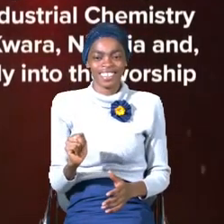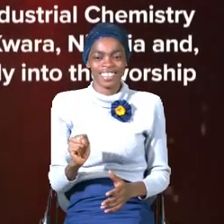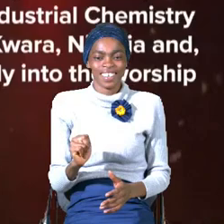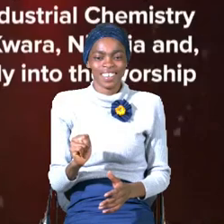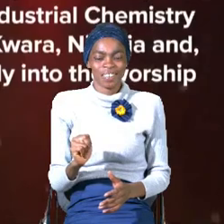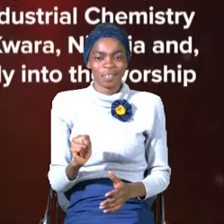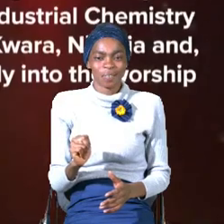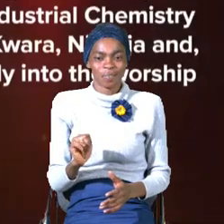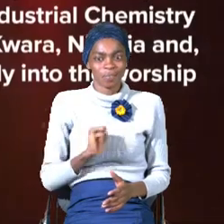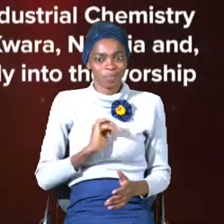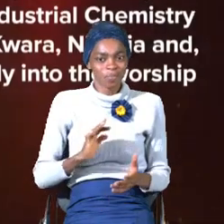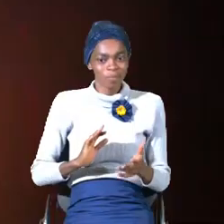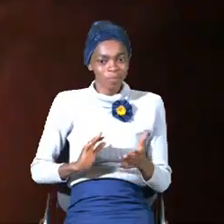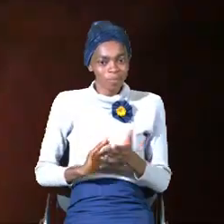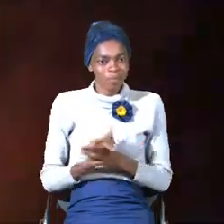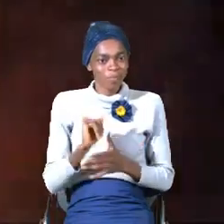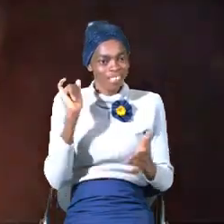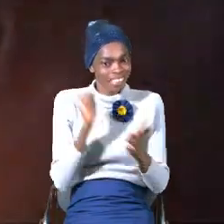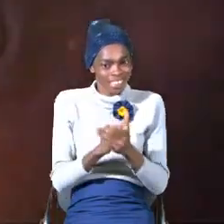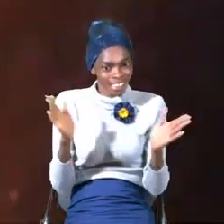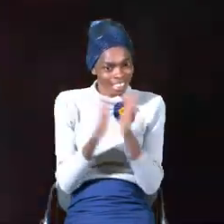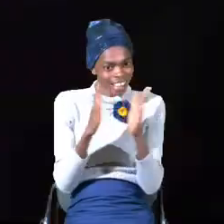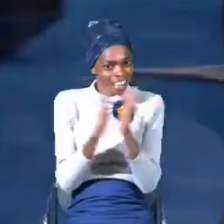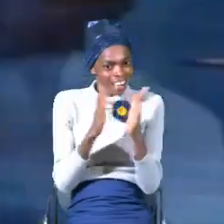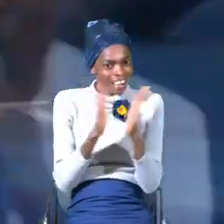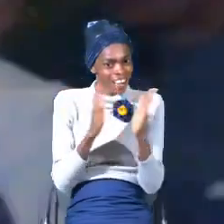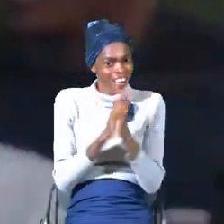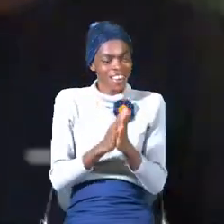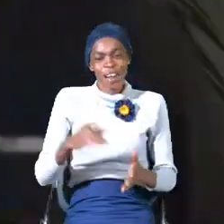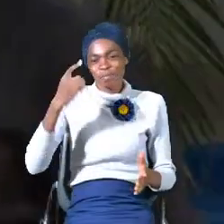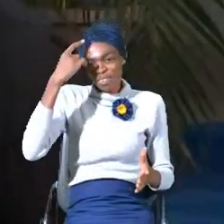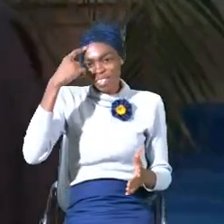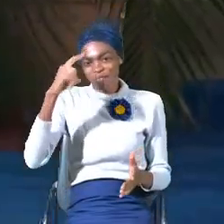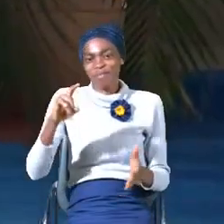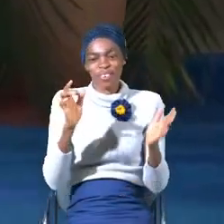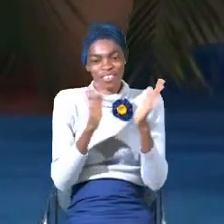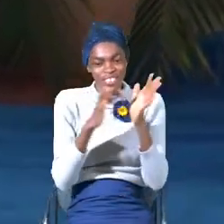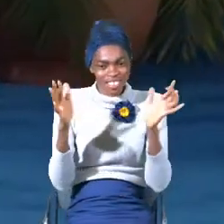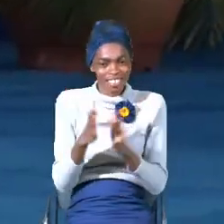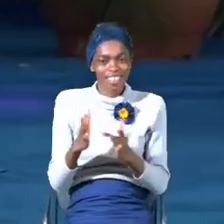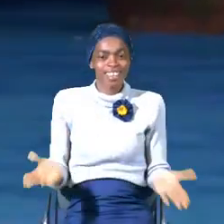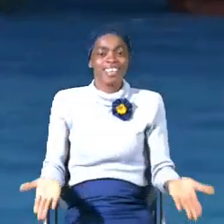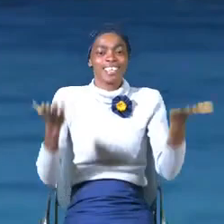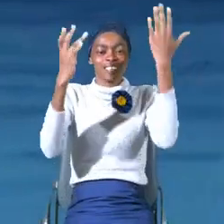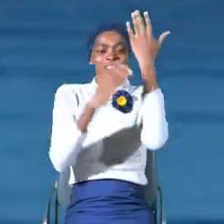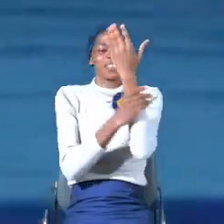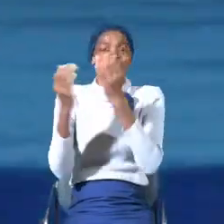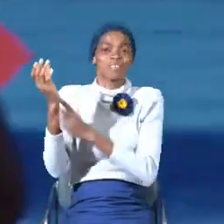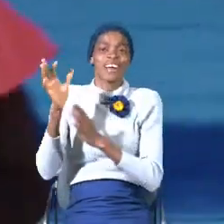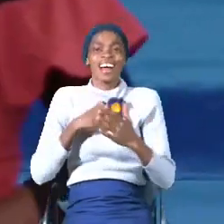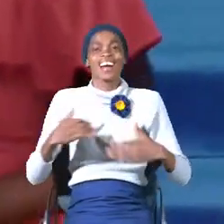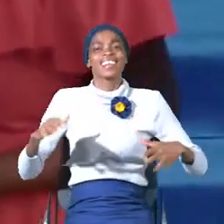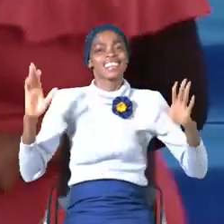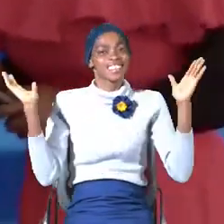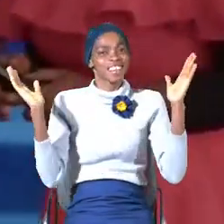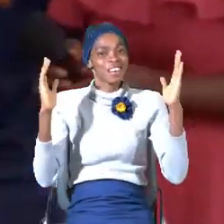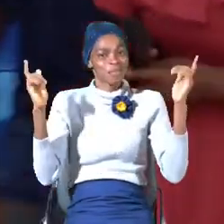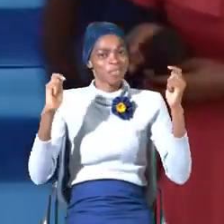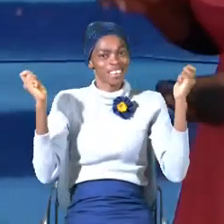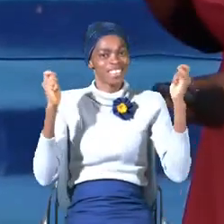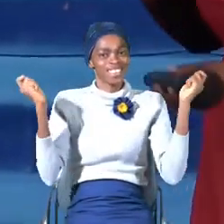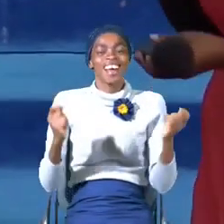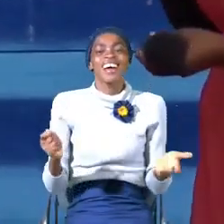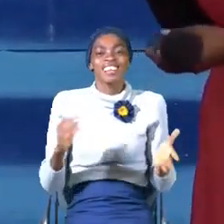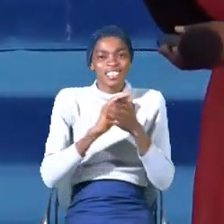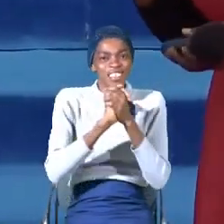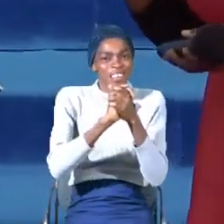I believe that belongs to Jesus. Would you lift your hands and celebrate Jesus? For no man can